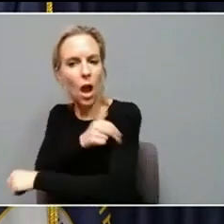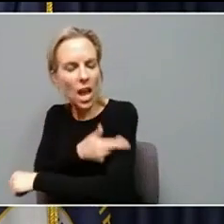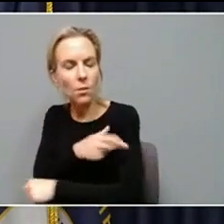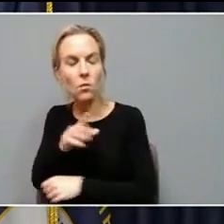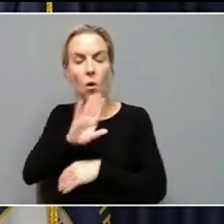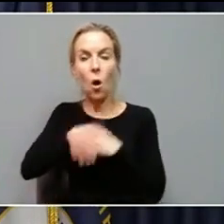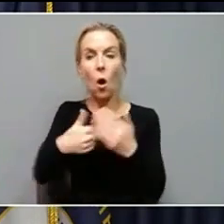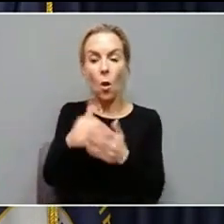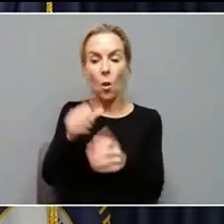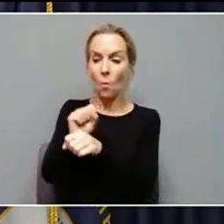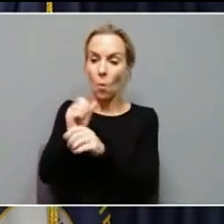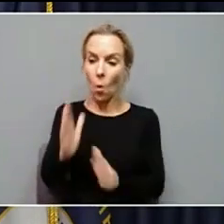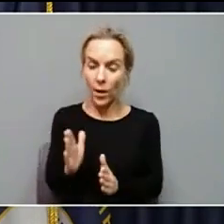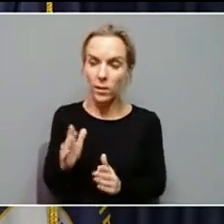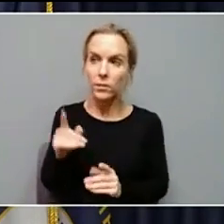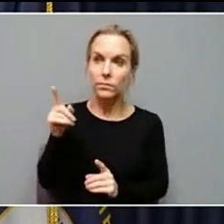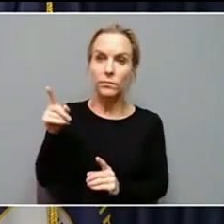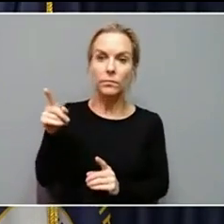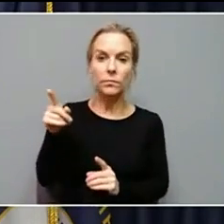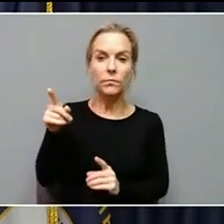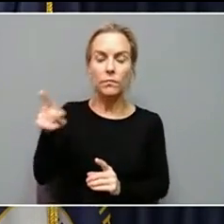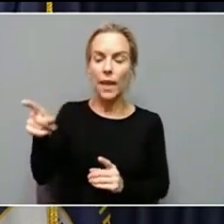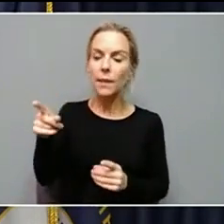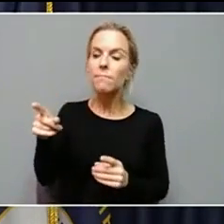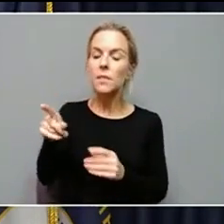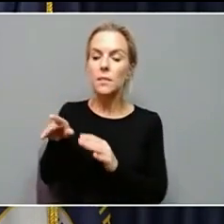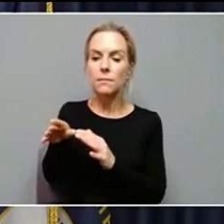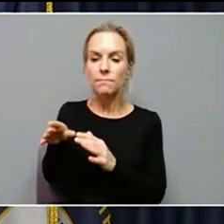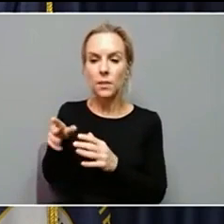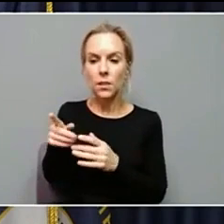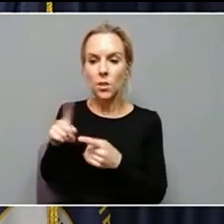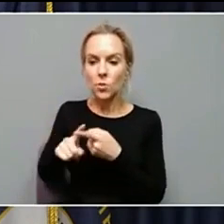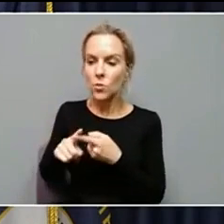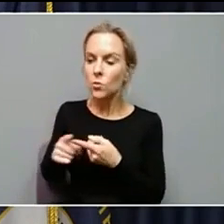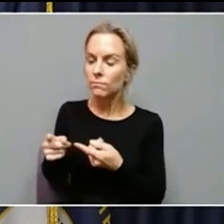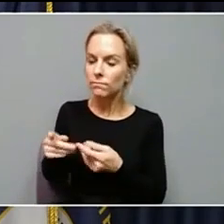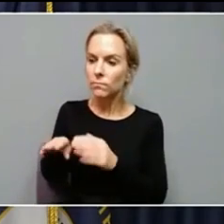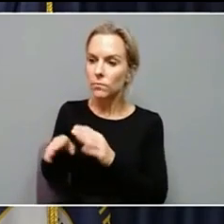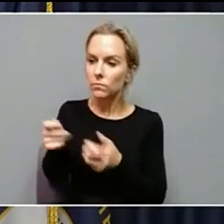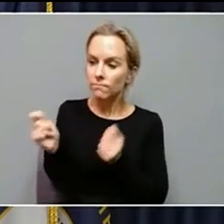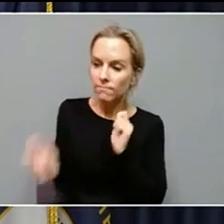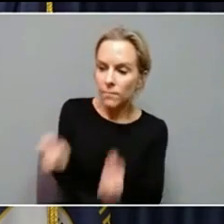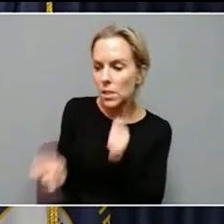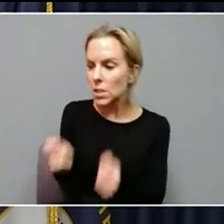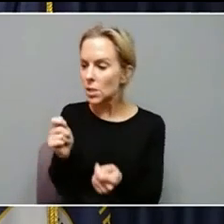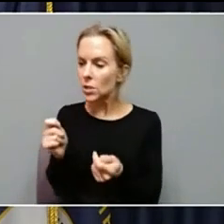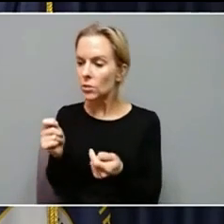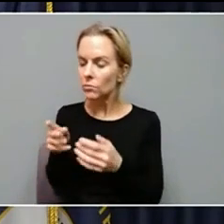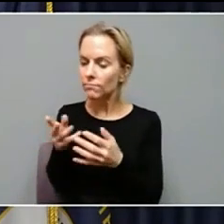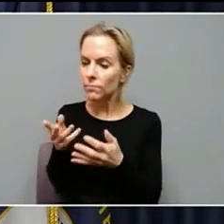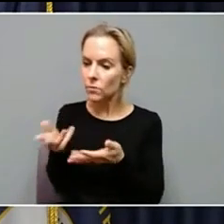have accommodated the Kentucky National Guard, I want to personally thank